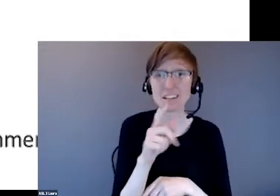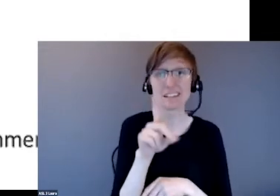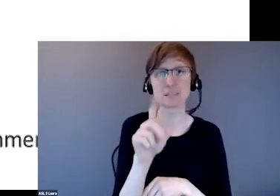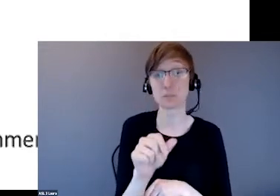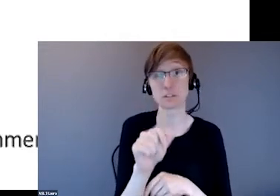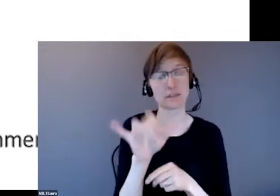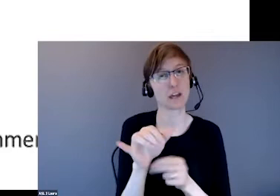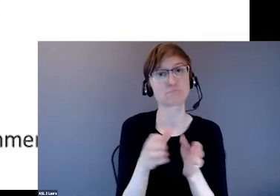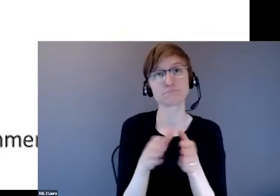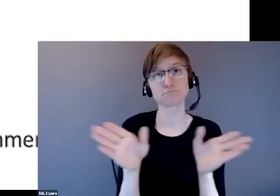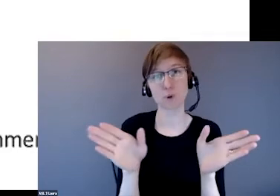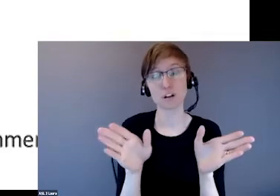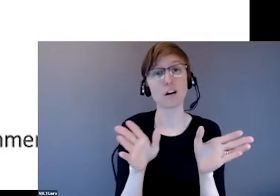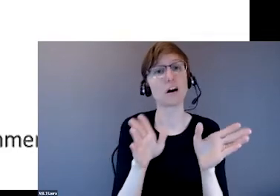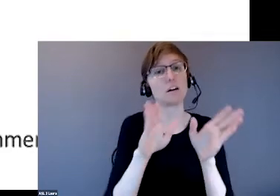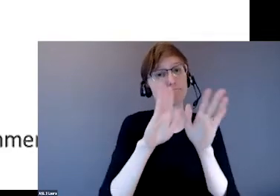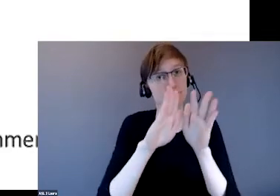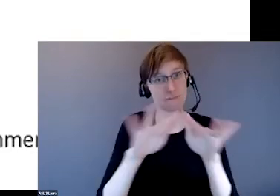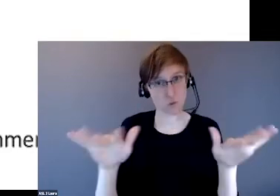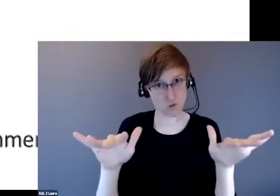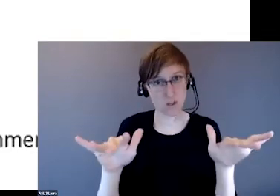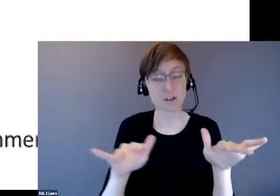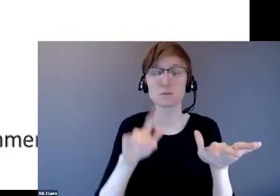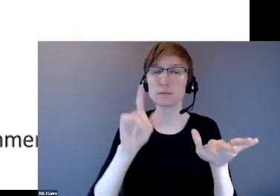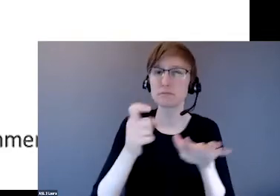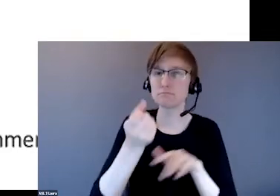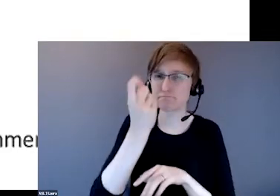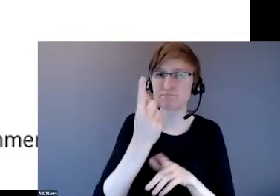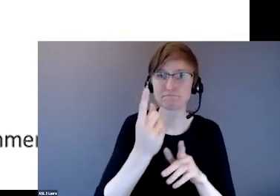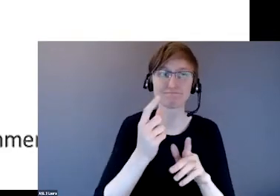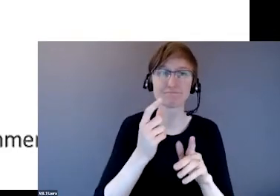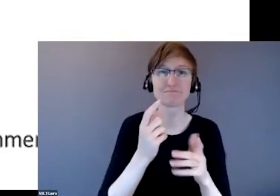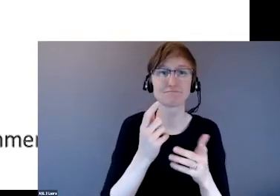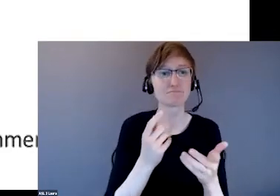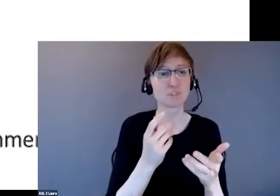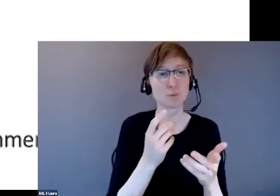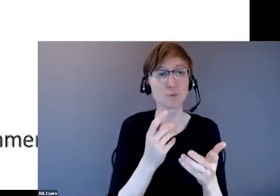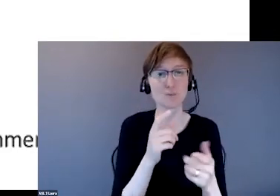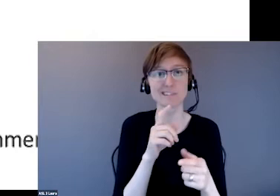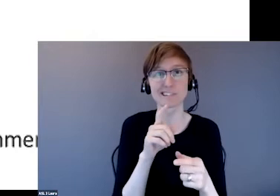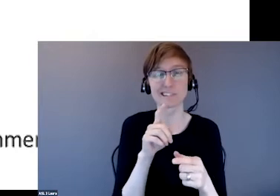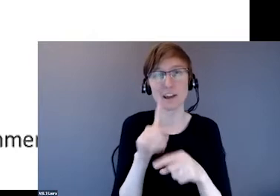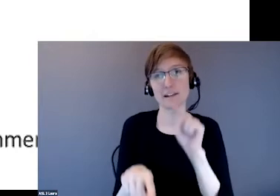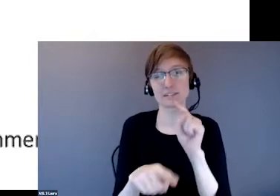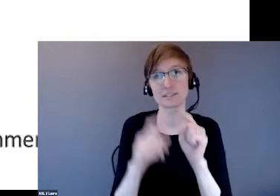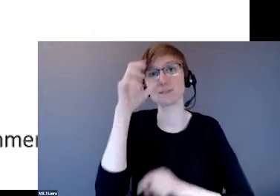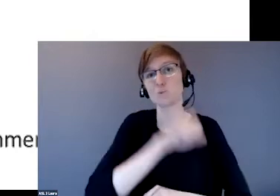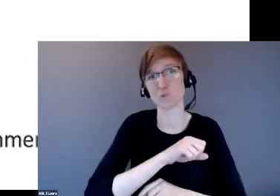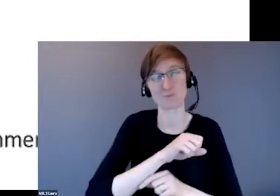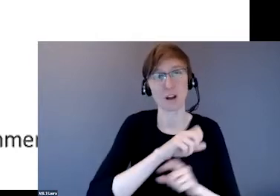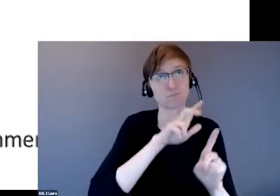disability is very, very diverse. And so we should recognize that in practice as well, that you can't just have a one brush kind of for